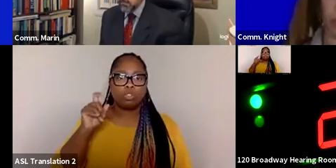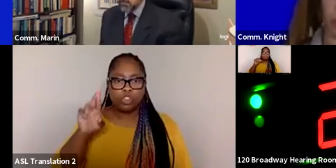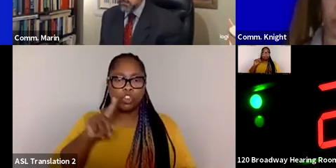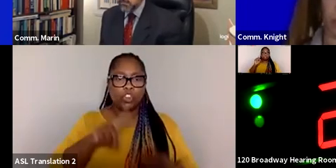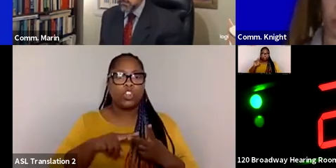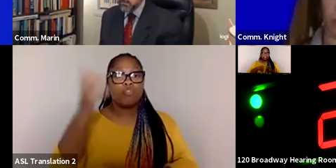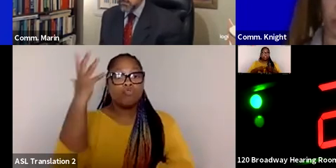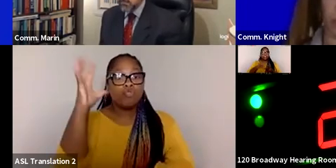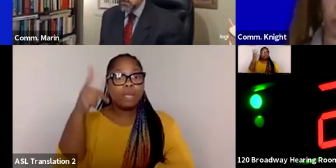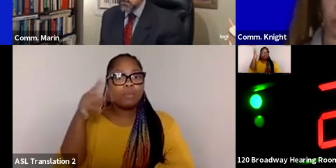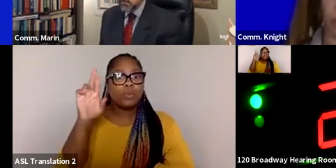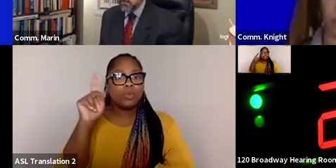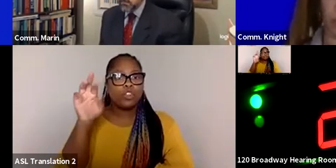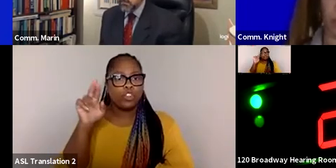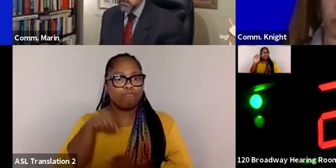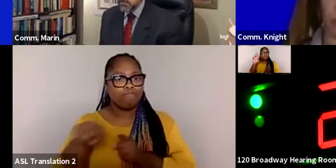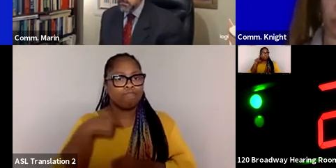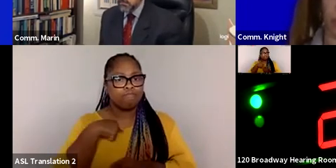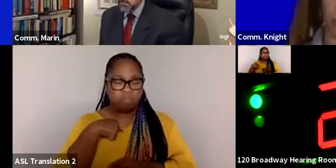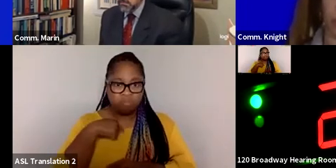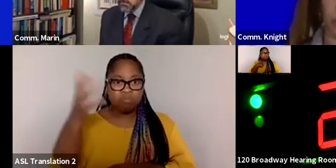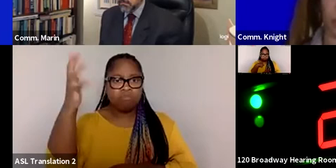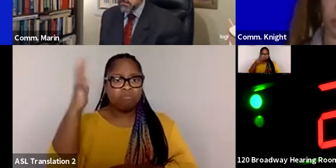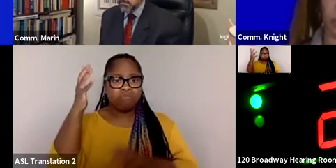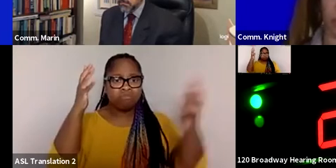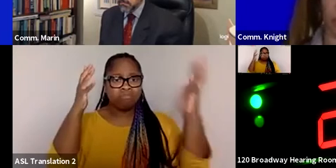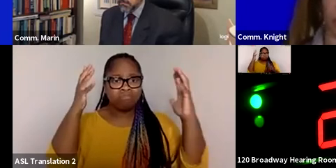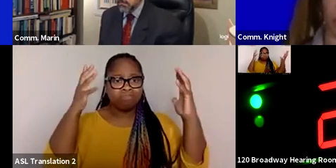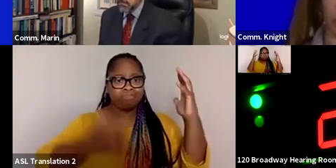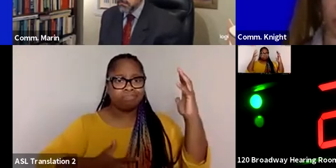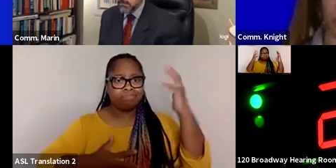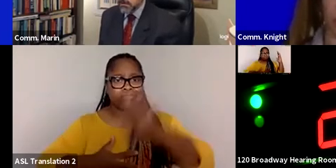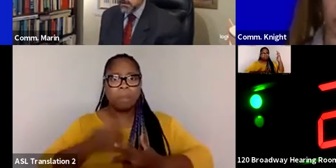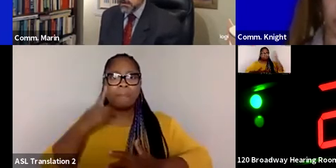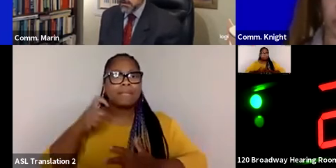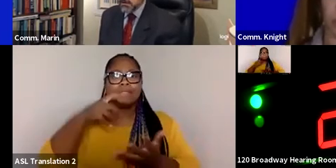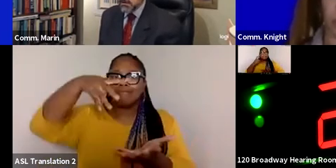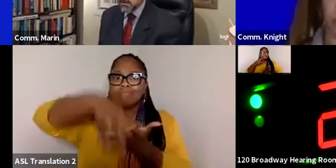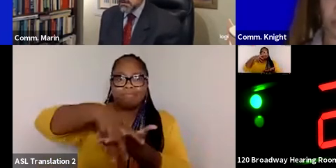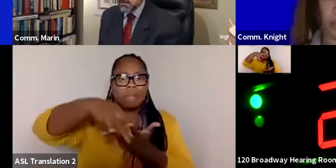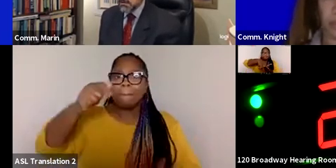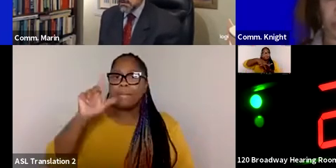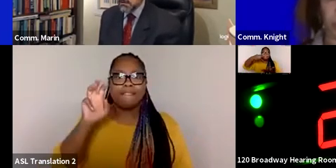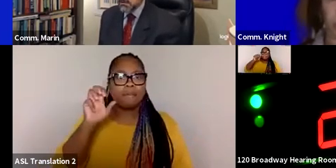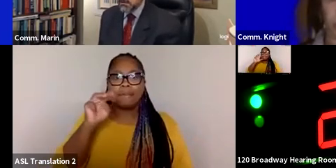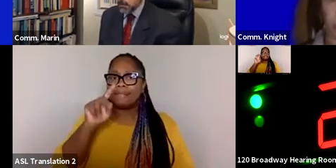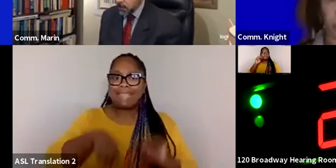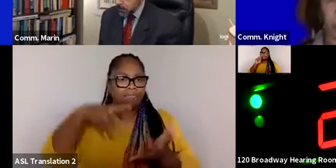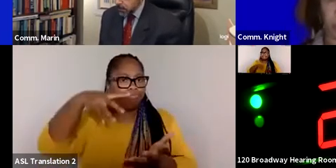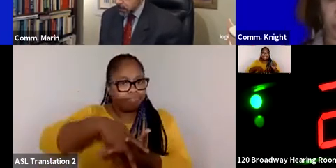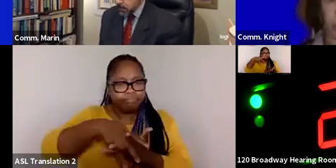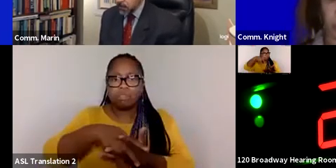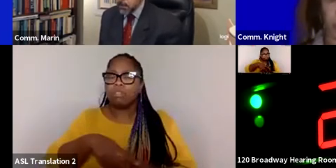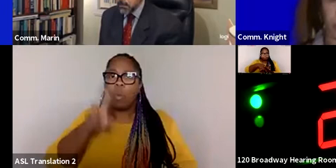trees die in this neighborhood because of we don't have permeable pavement. There are puddles that last for weeks right around